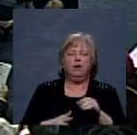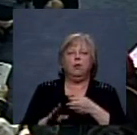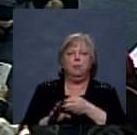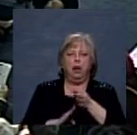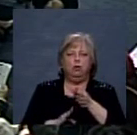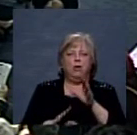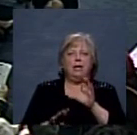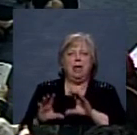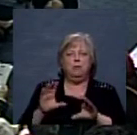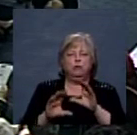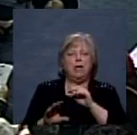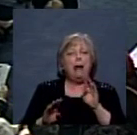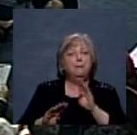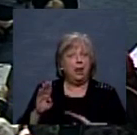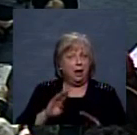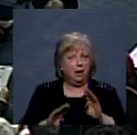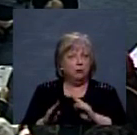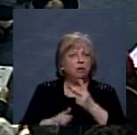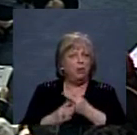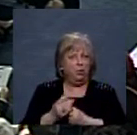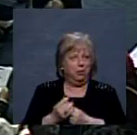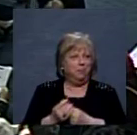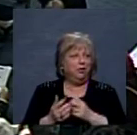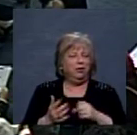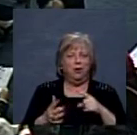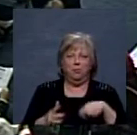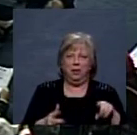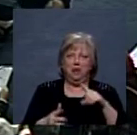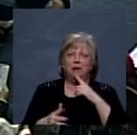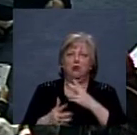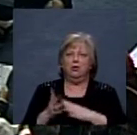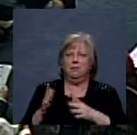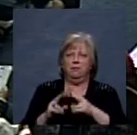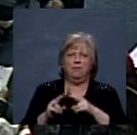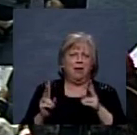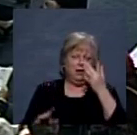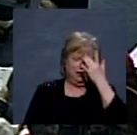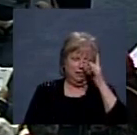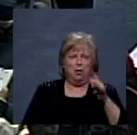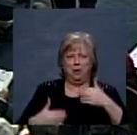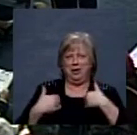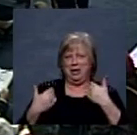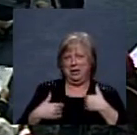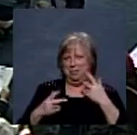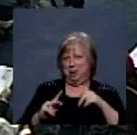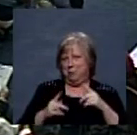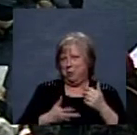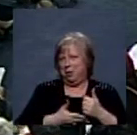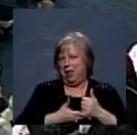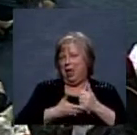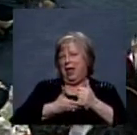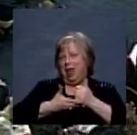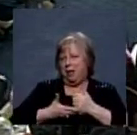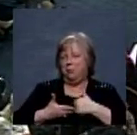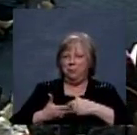in chemistry and biology. So these are some very smart young people. If you all will help me salute